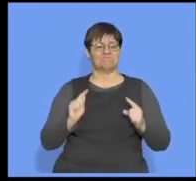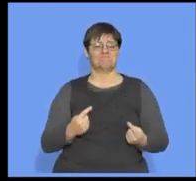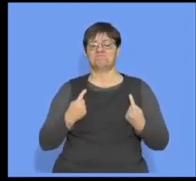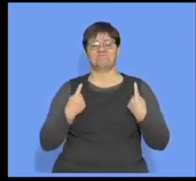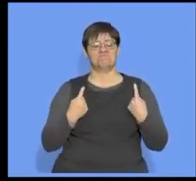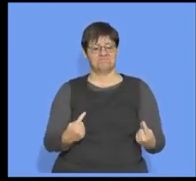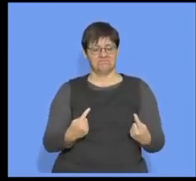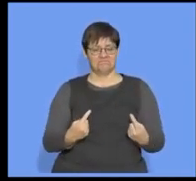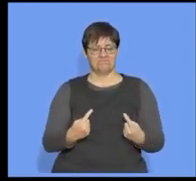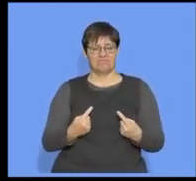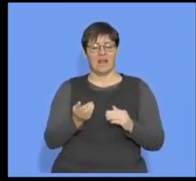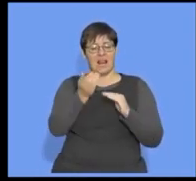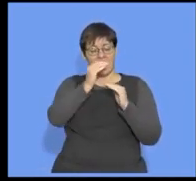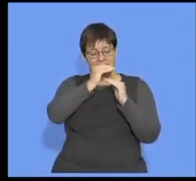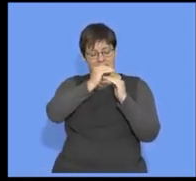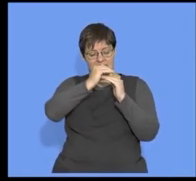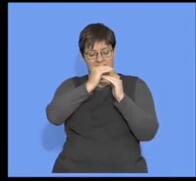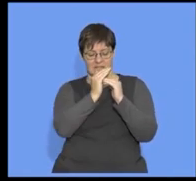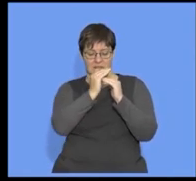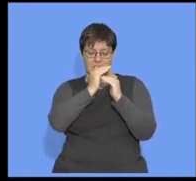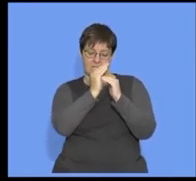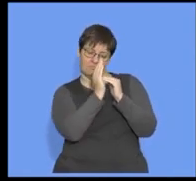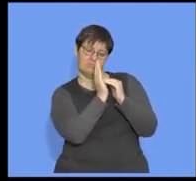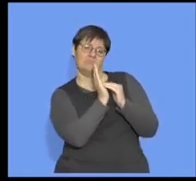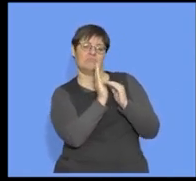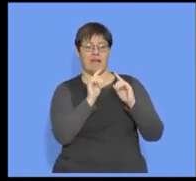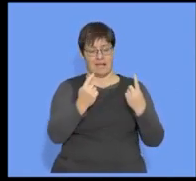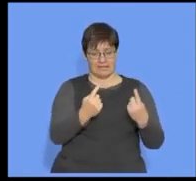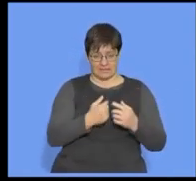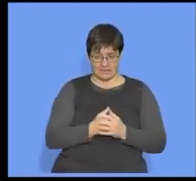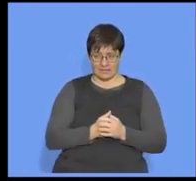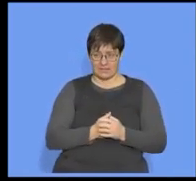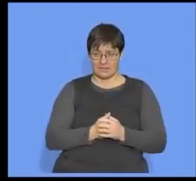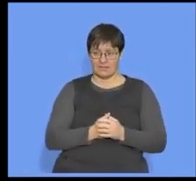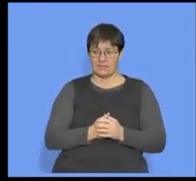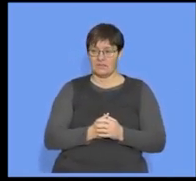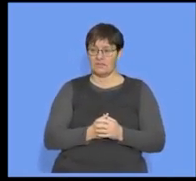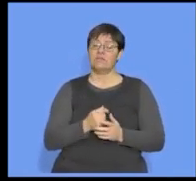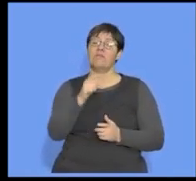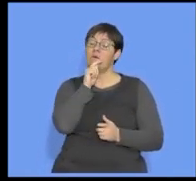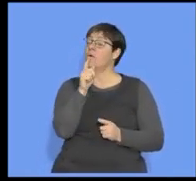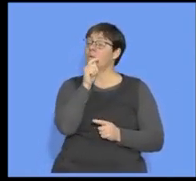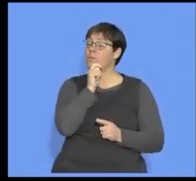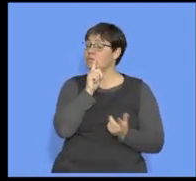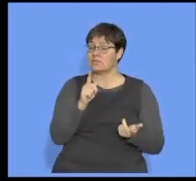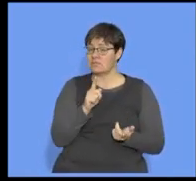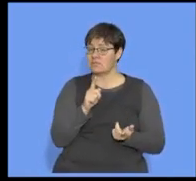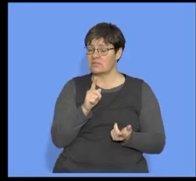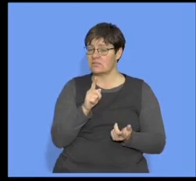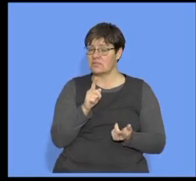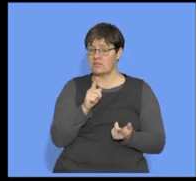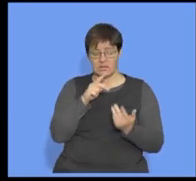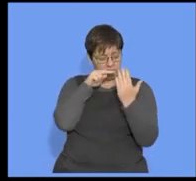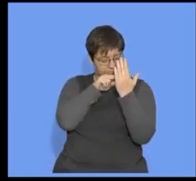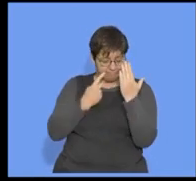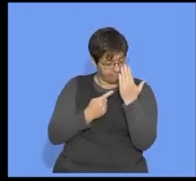then again the inability of the lens to become less convex. So what would be the